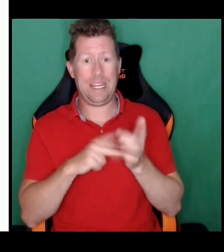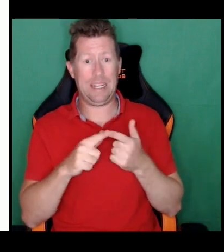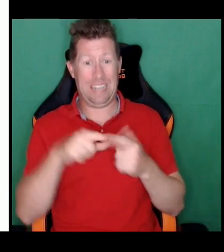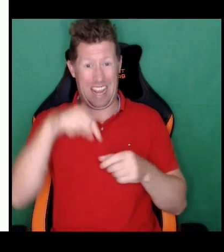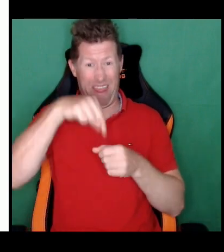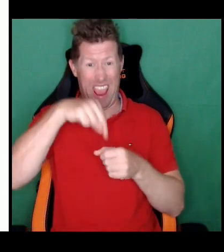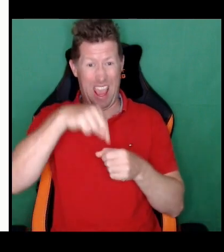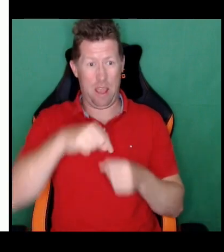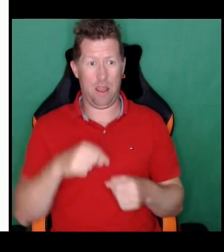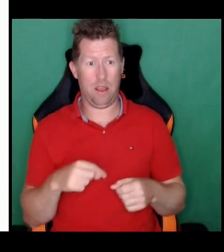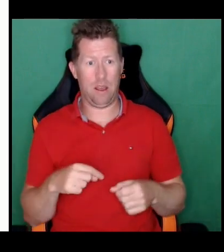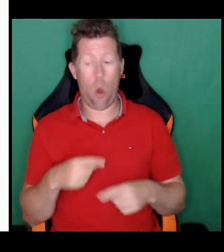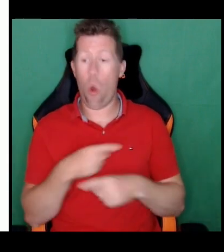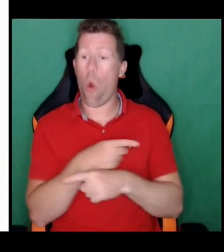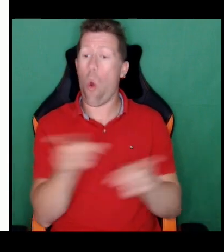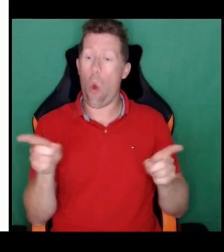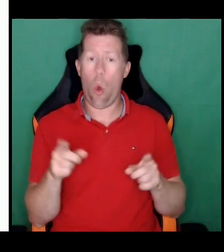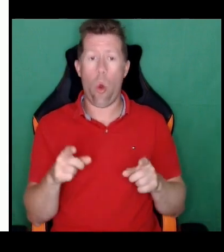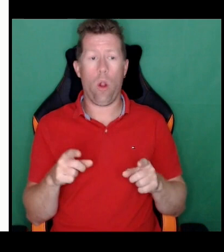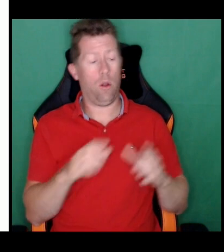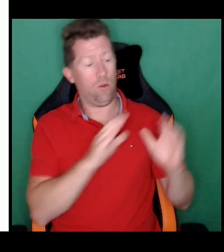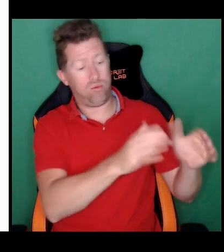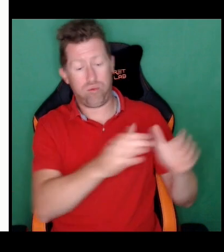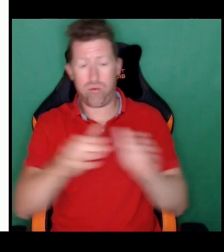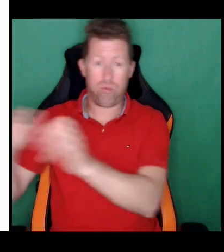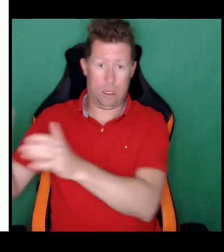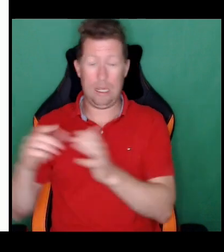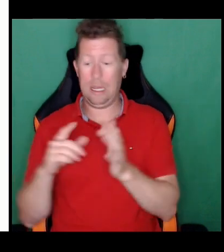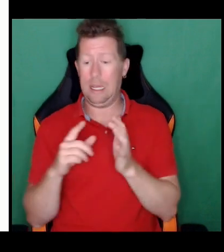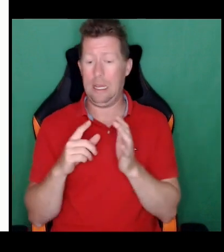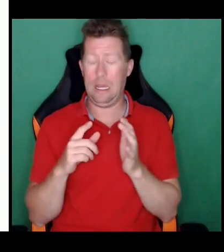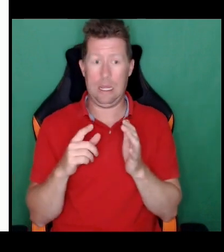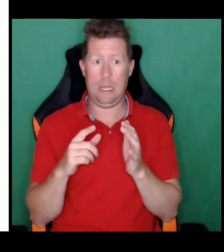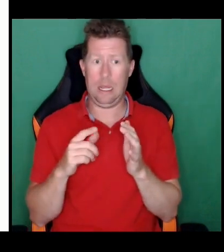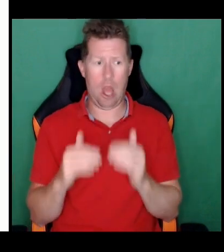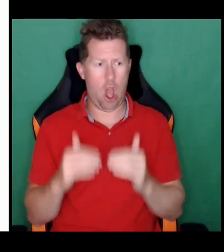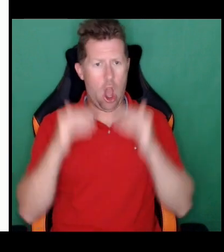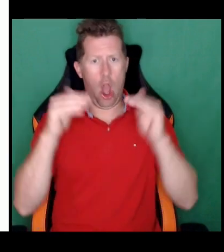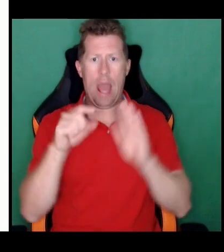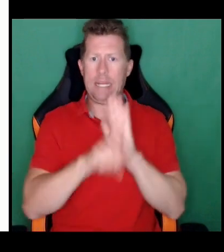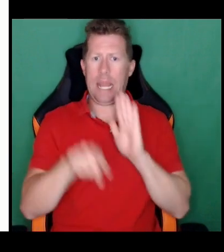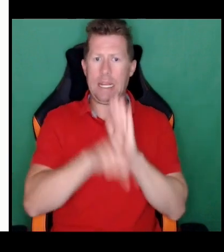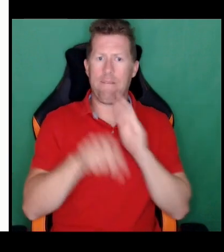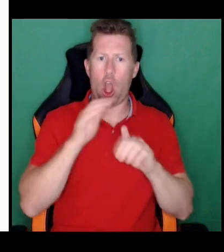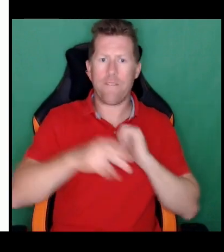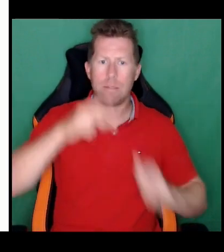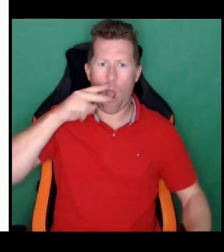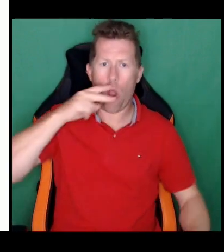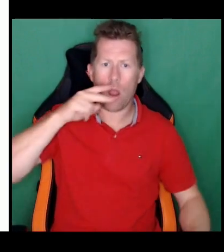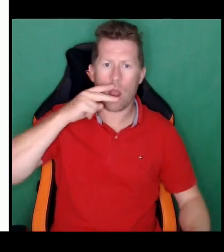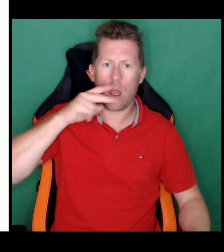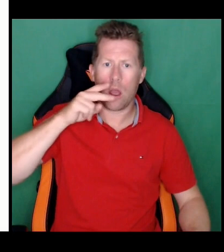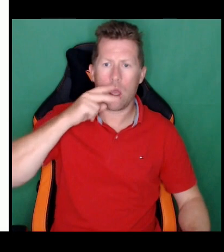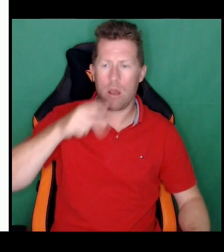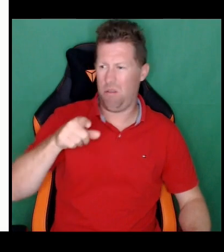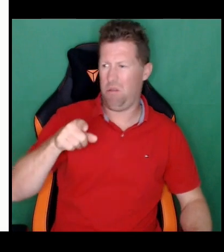of the segments, but even the non-vaping segments, had a highly negative opinion of cigarette smoking. They